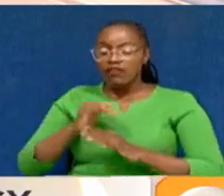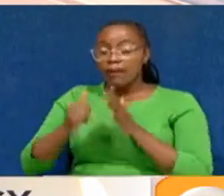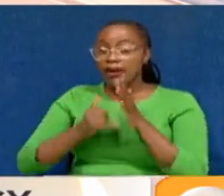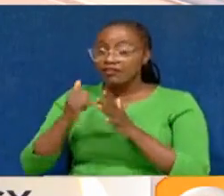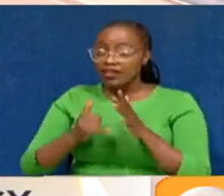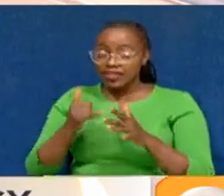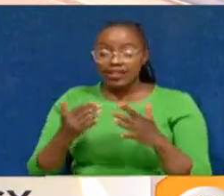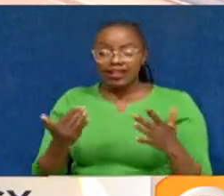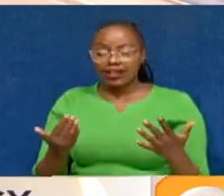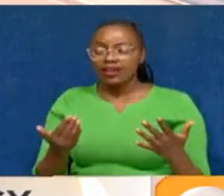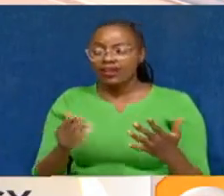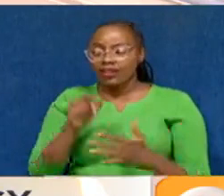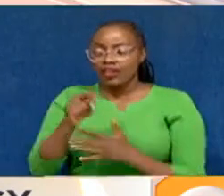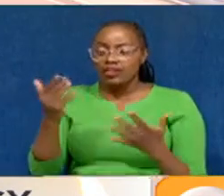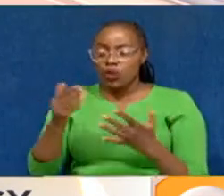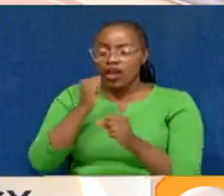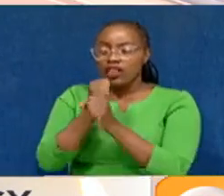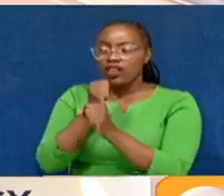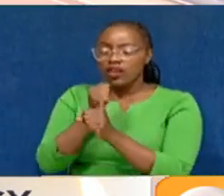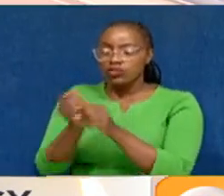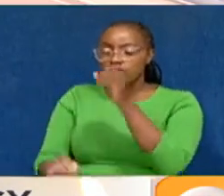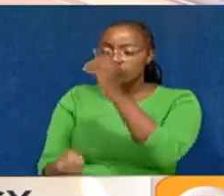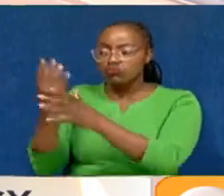Manufacturing, you know, that is where jobs